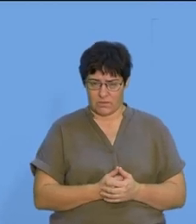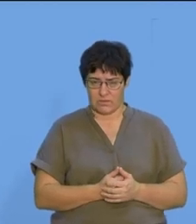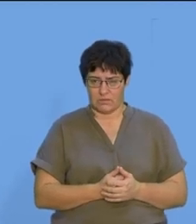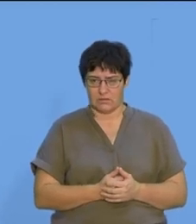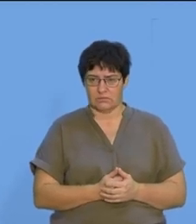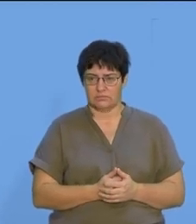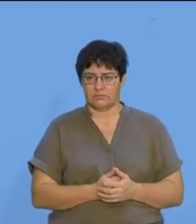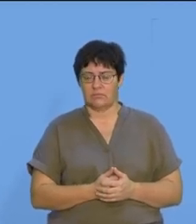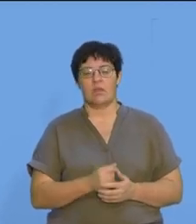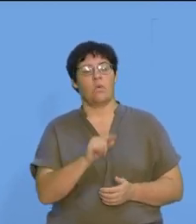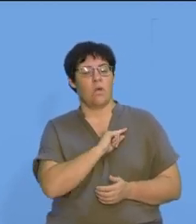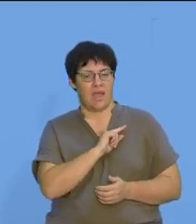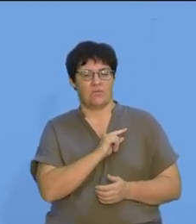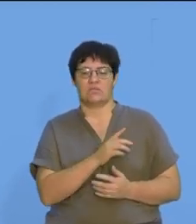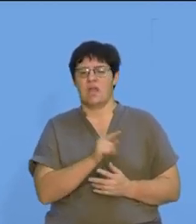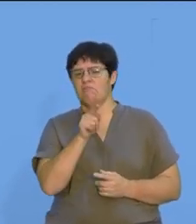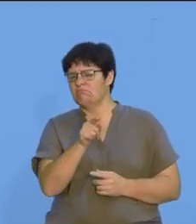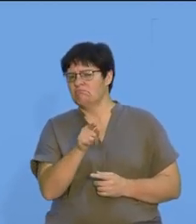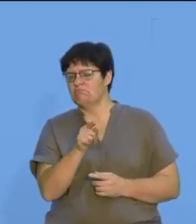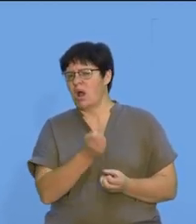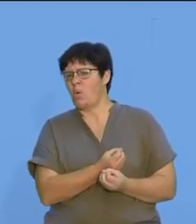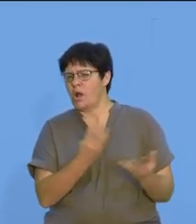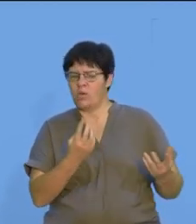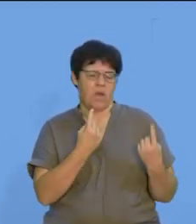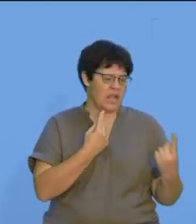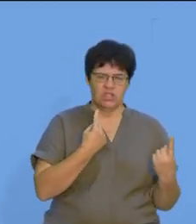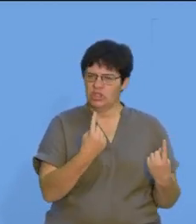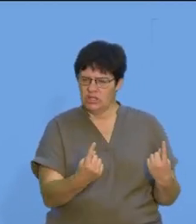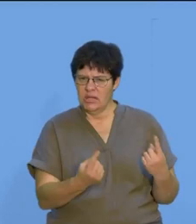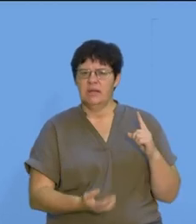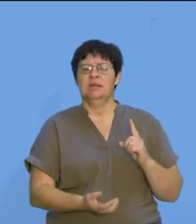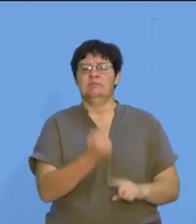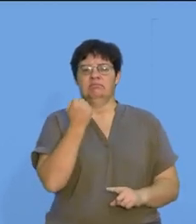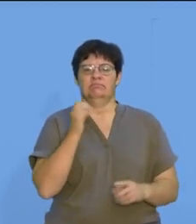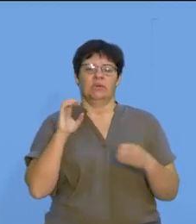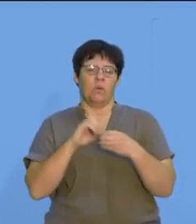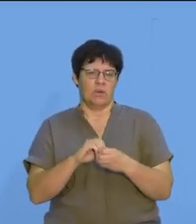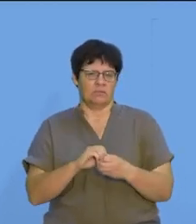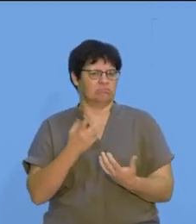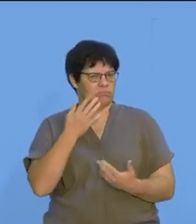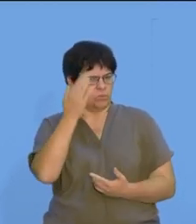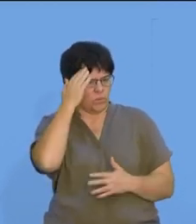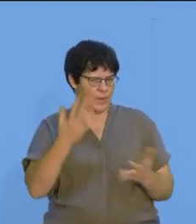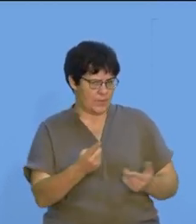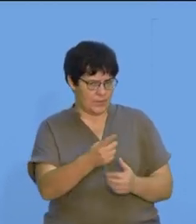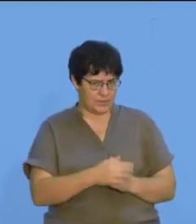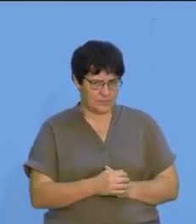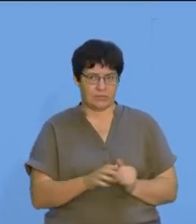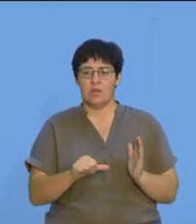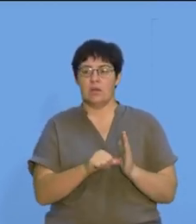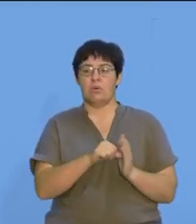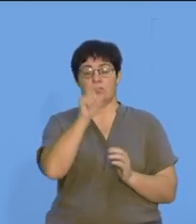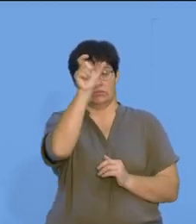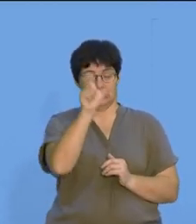it's phrased as, how can we tell what quantity of each element is found in a compound, right? Keywords, very,